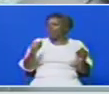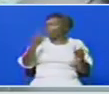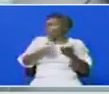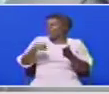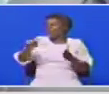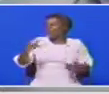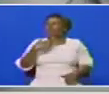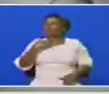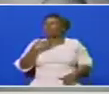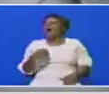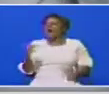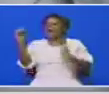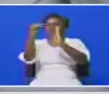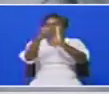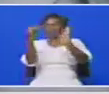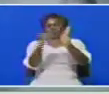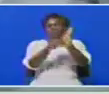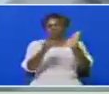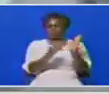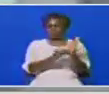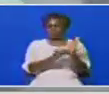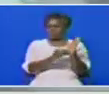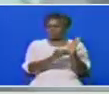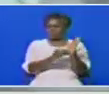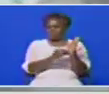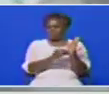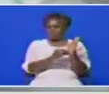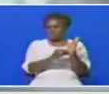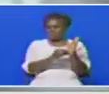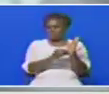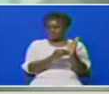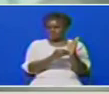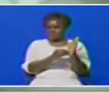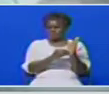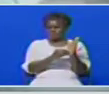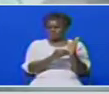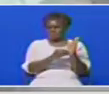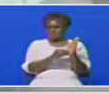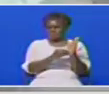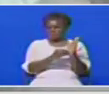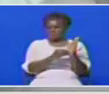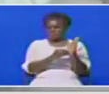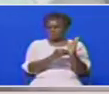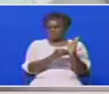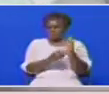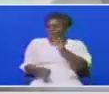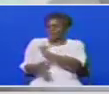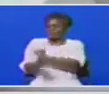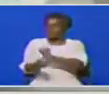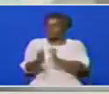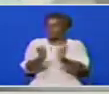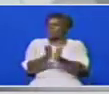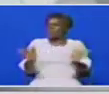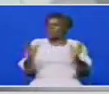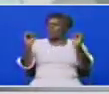want and putting a formula, some formula somewhere, without even explaining to the public how they're getting